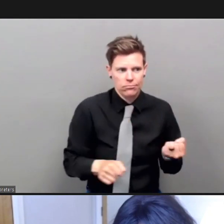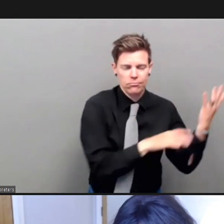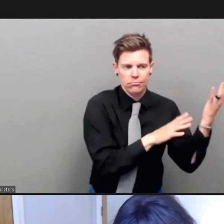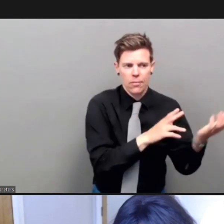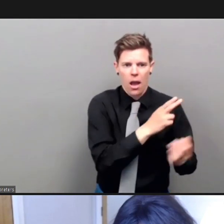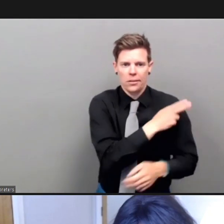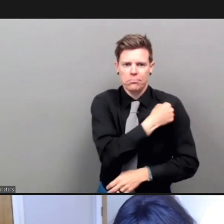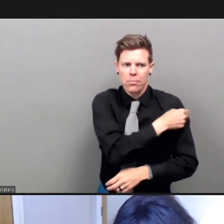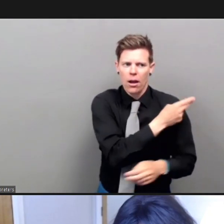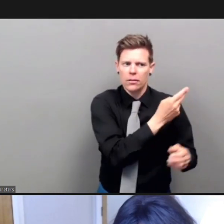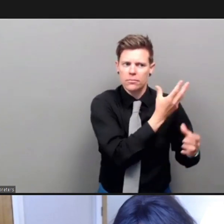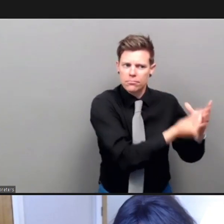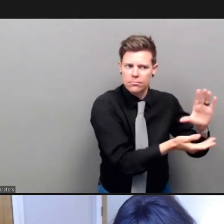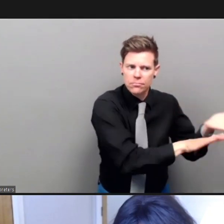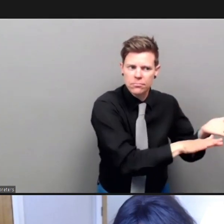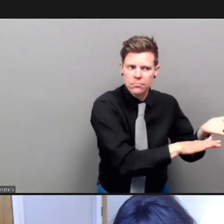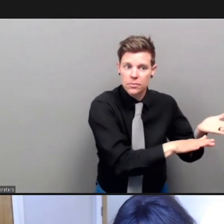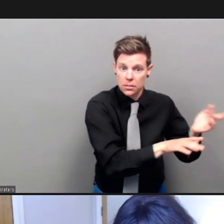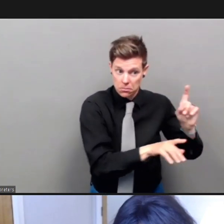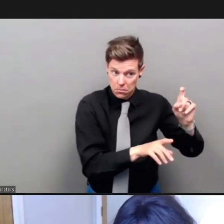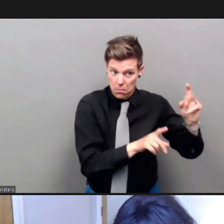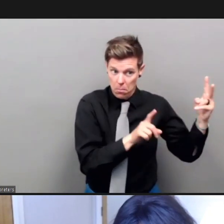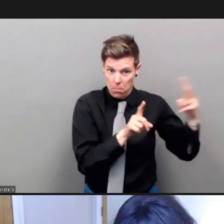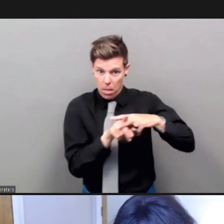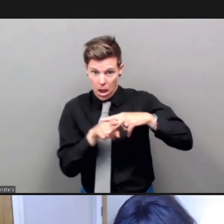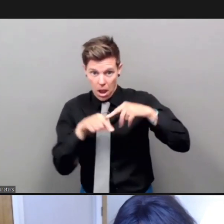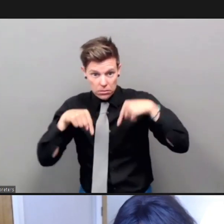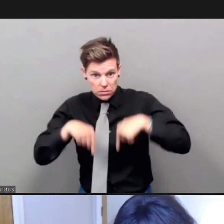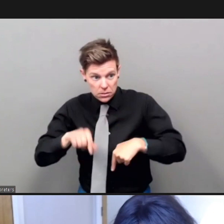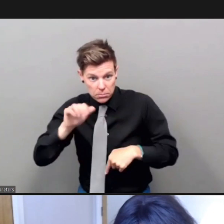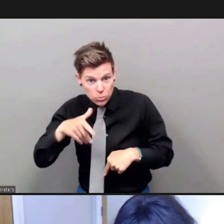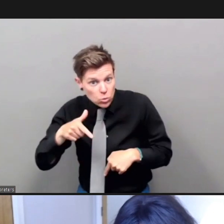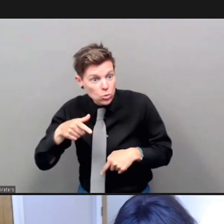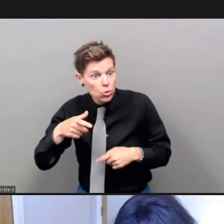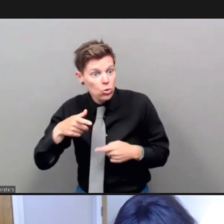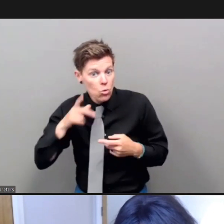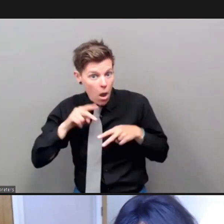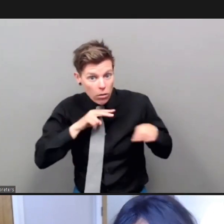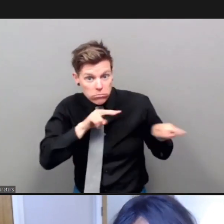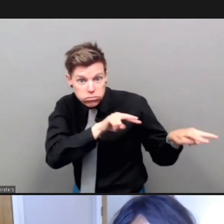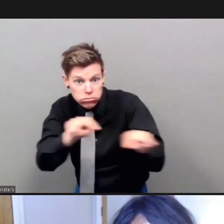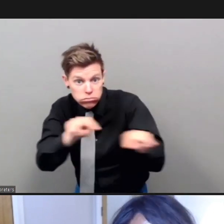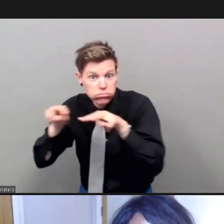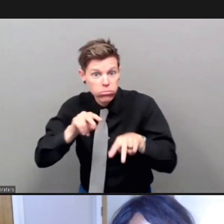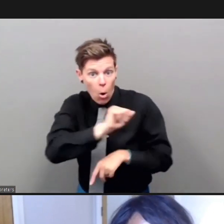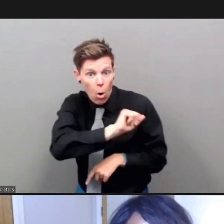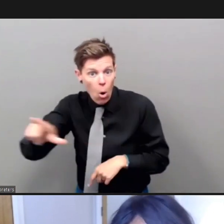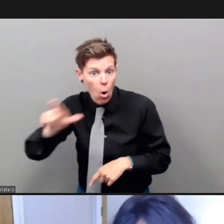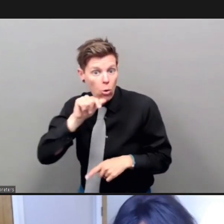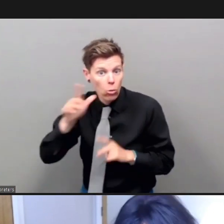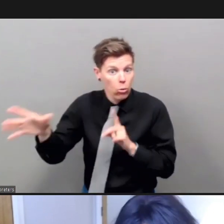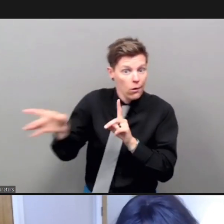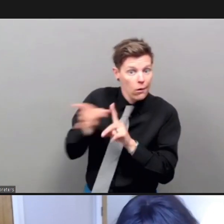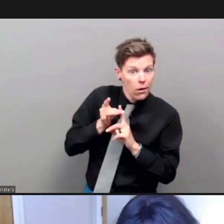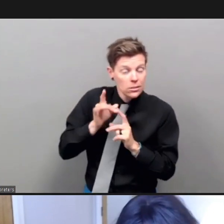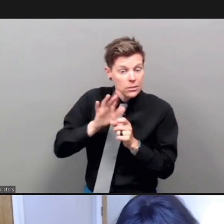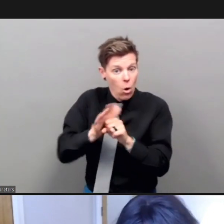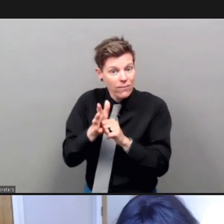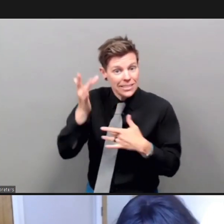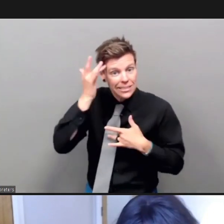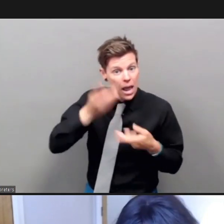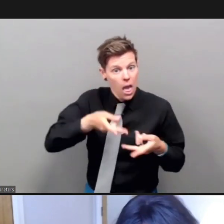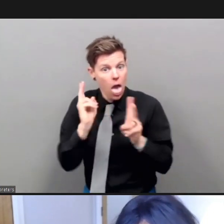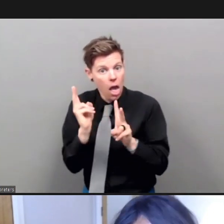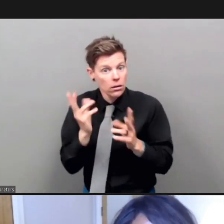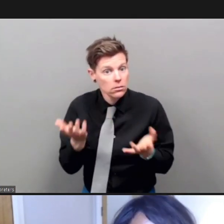ask if that was sort of the long-term intention. Thank you very much. Sorry, Alex. Let me start with the first